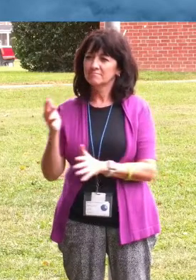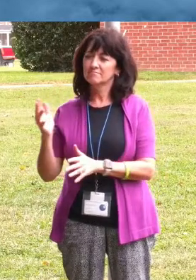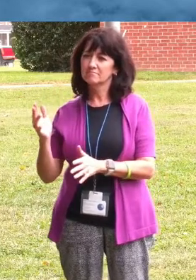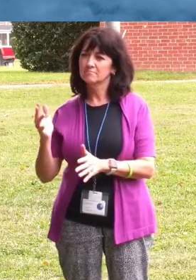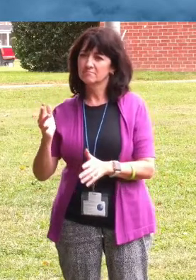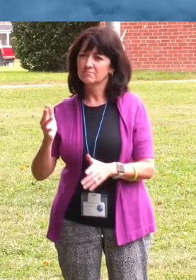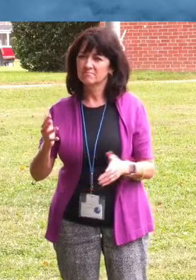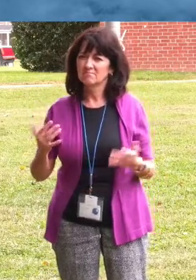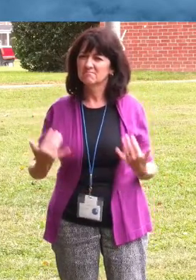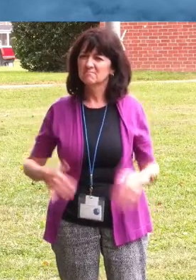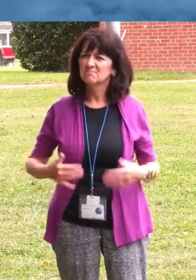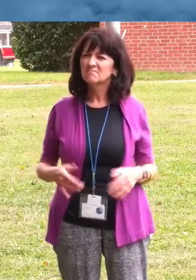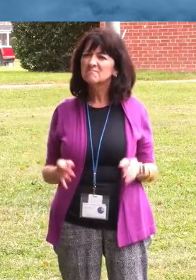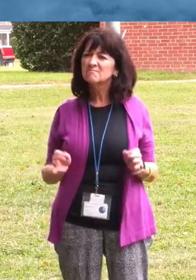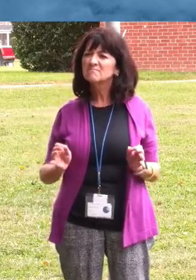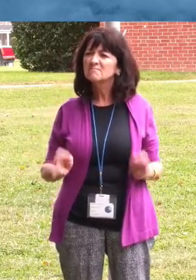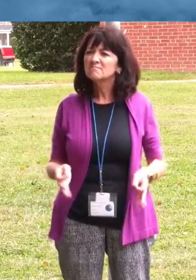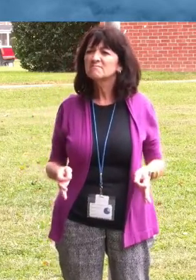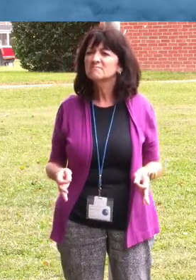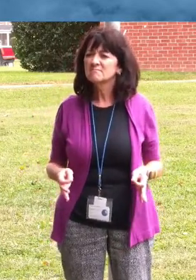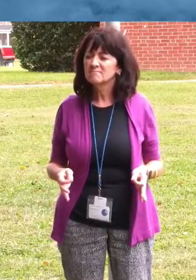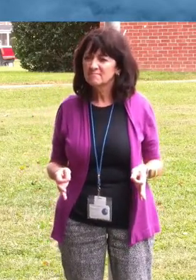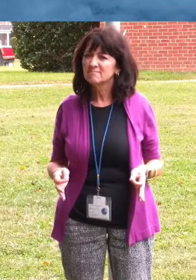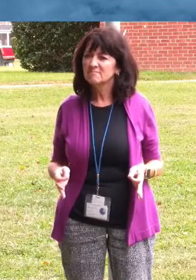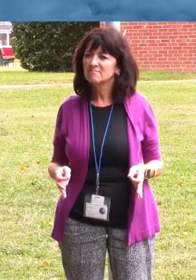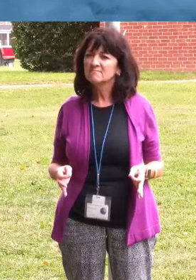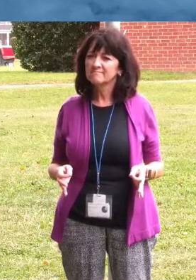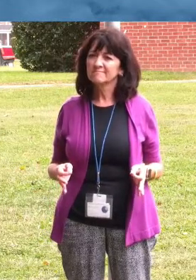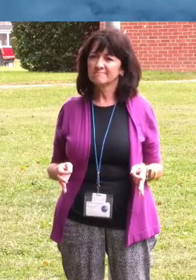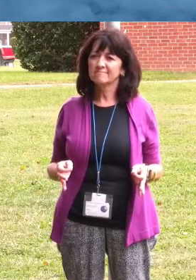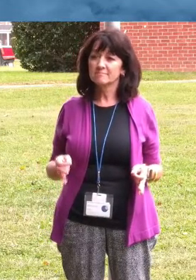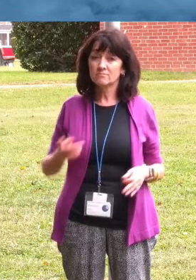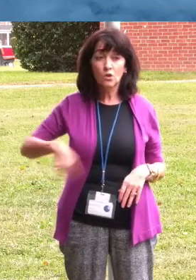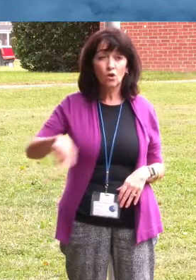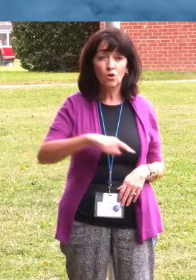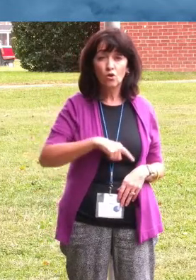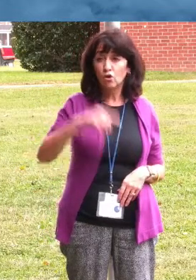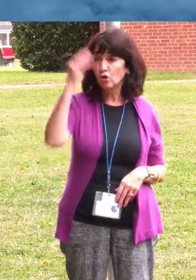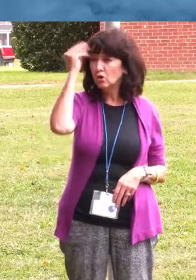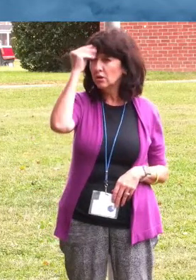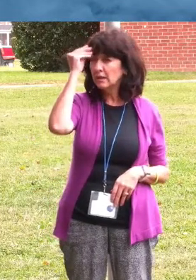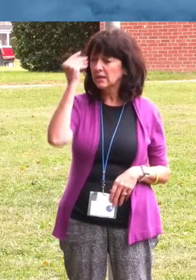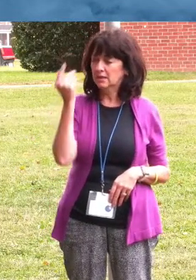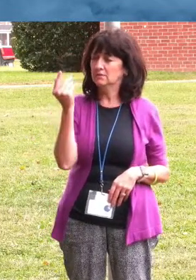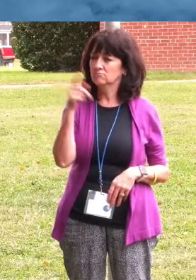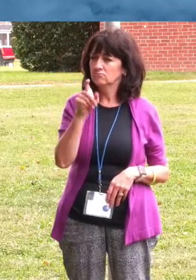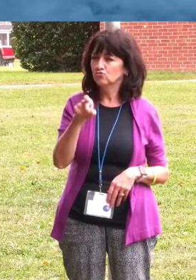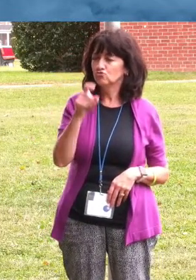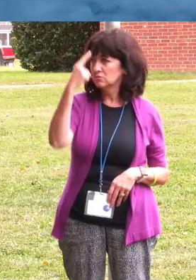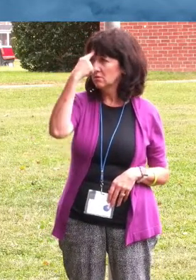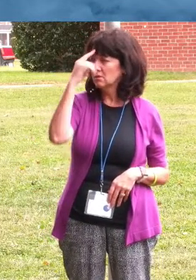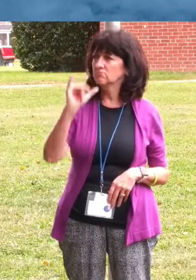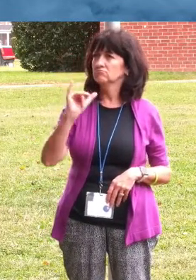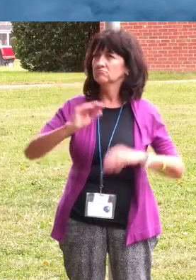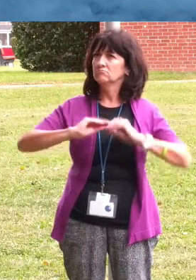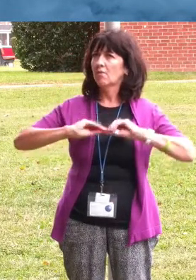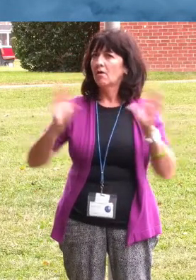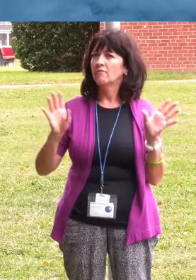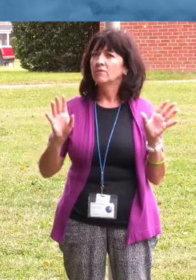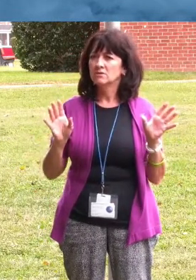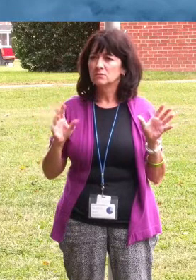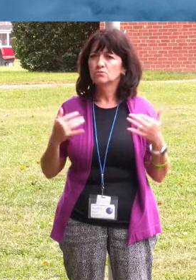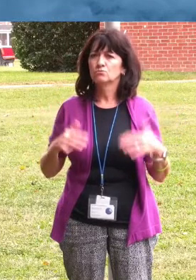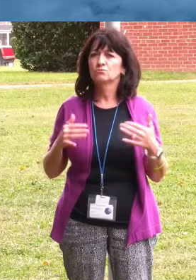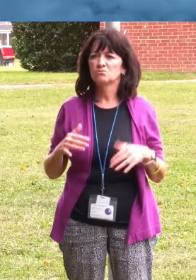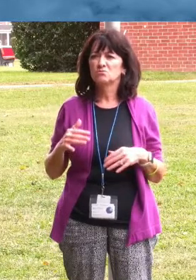It certainly should be obvious to all of us. It certainly is obvious to me about how critical all of